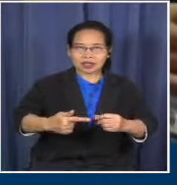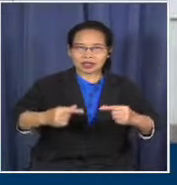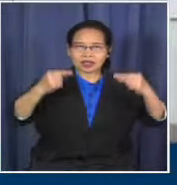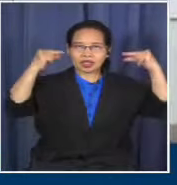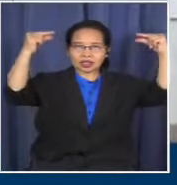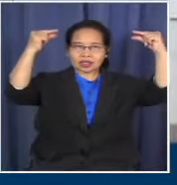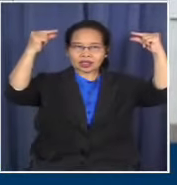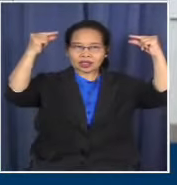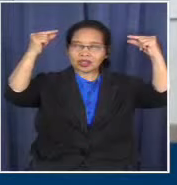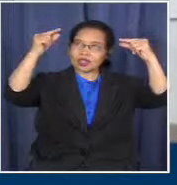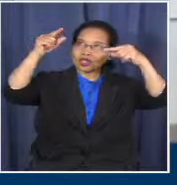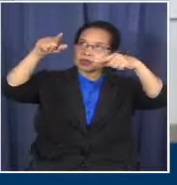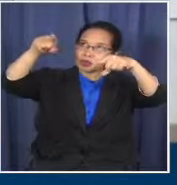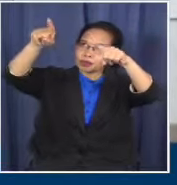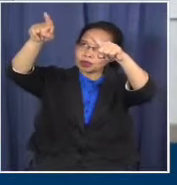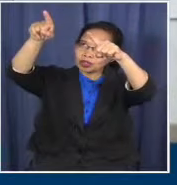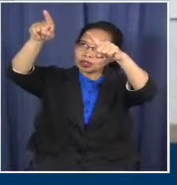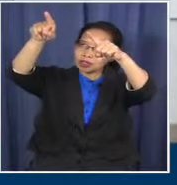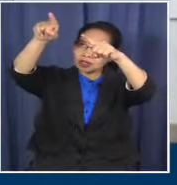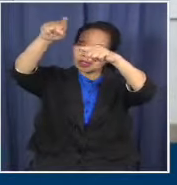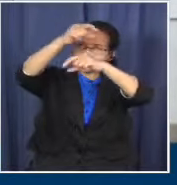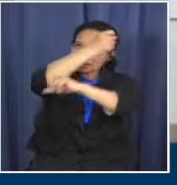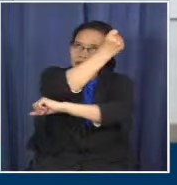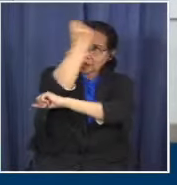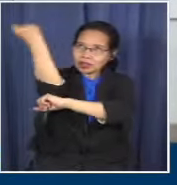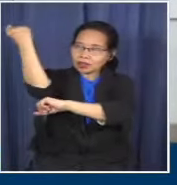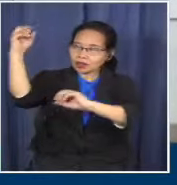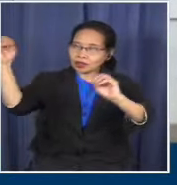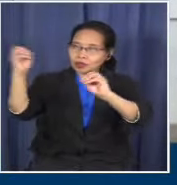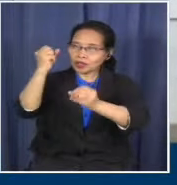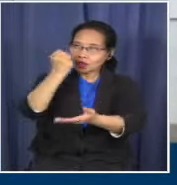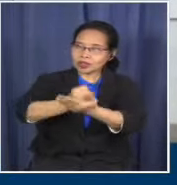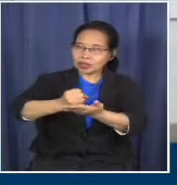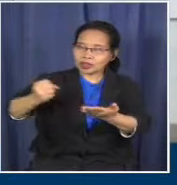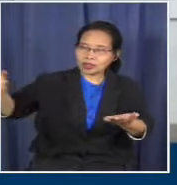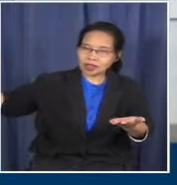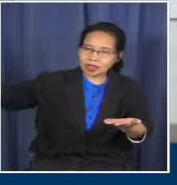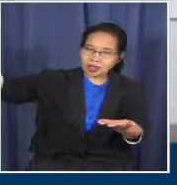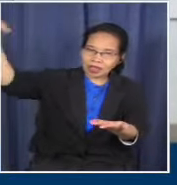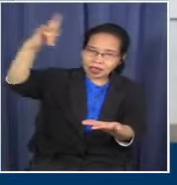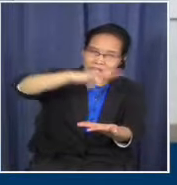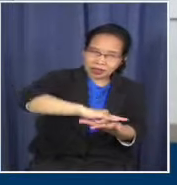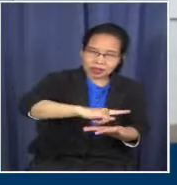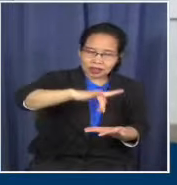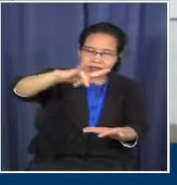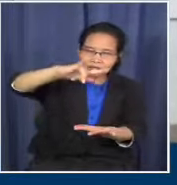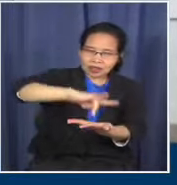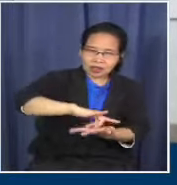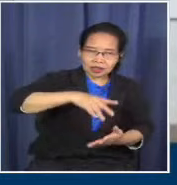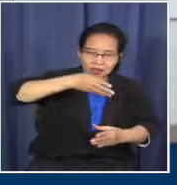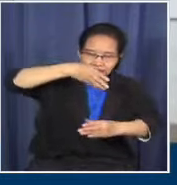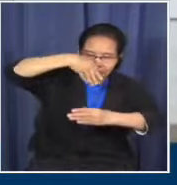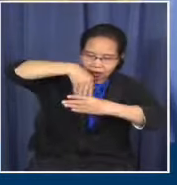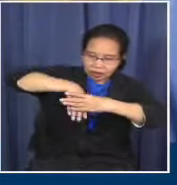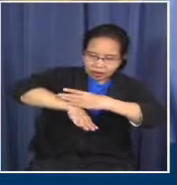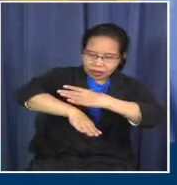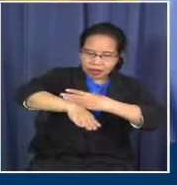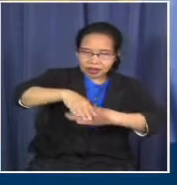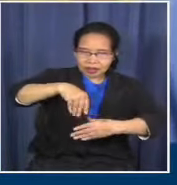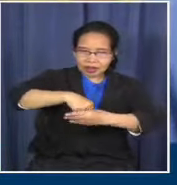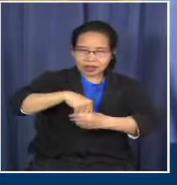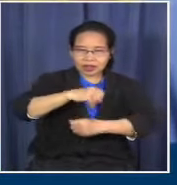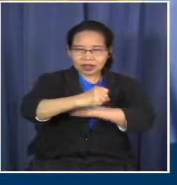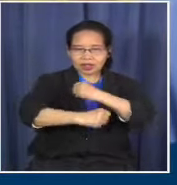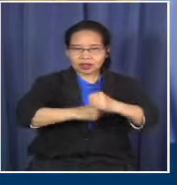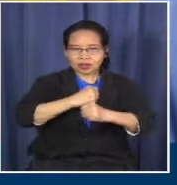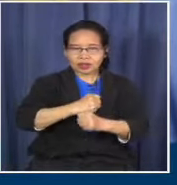It is called the gas giant. When you go there, there is no solid particle that you can land on.